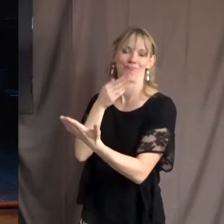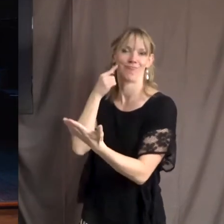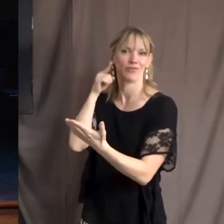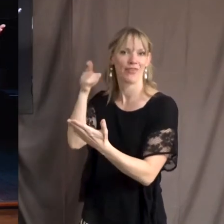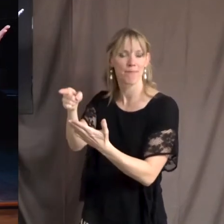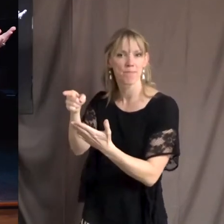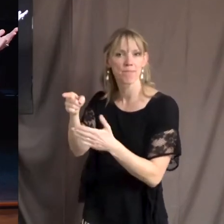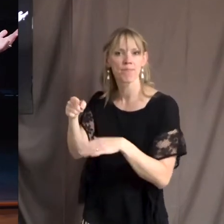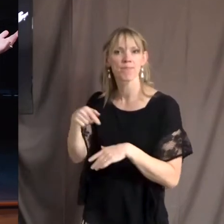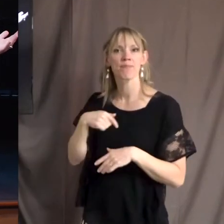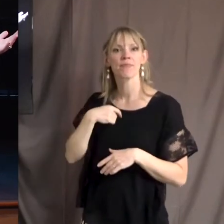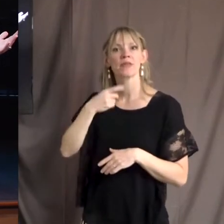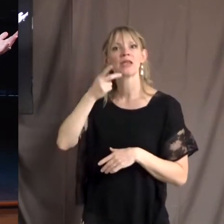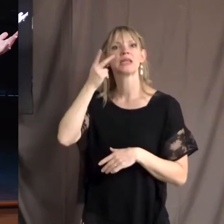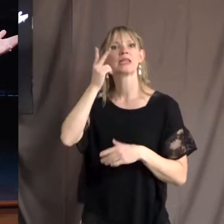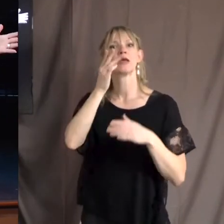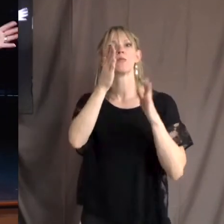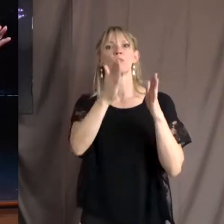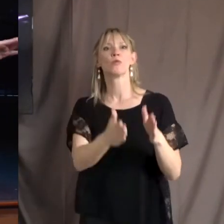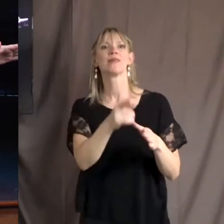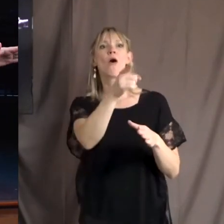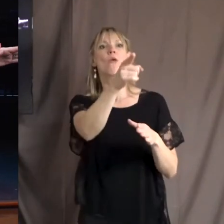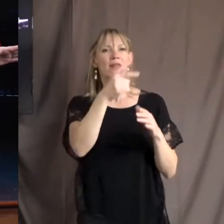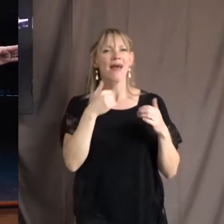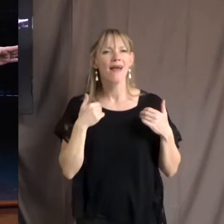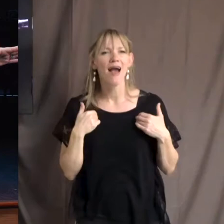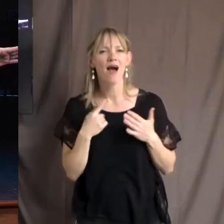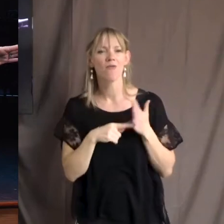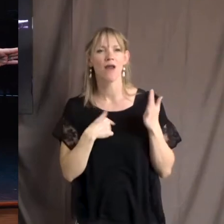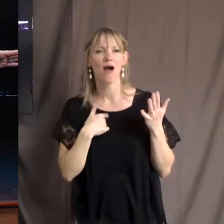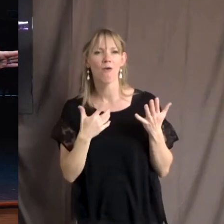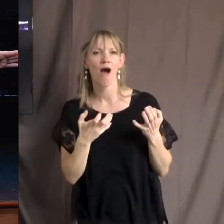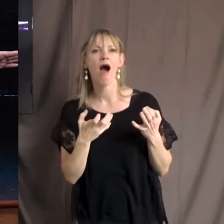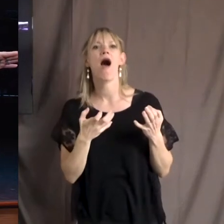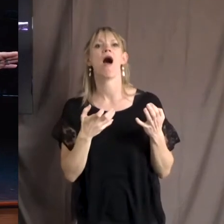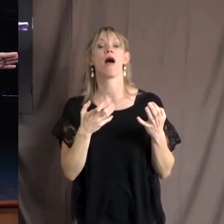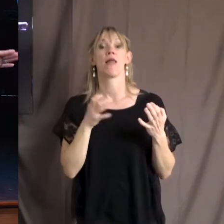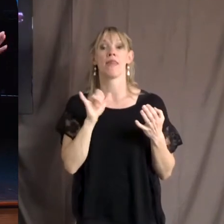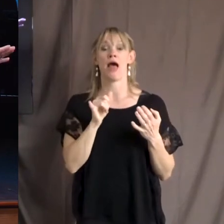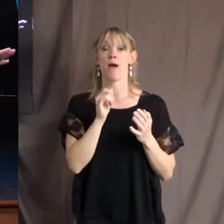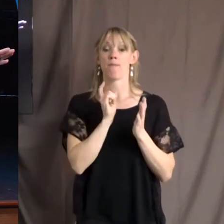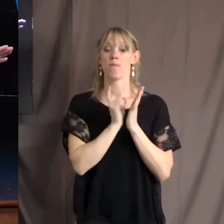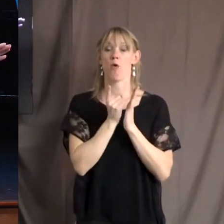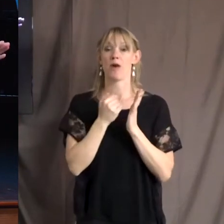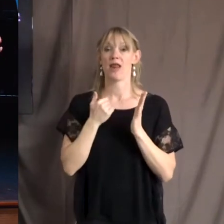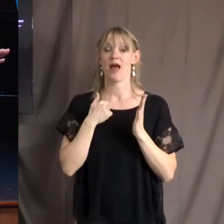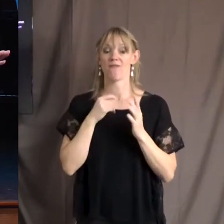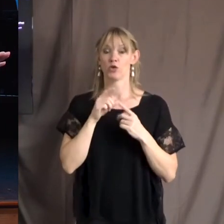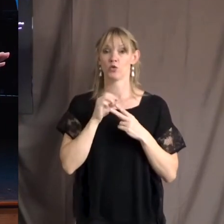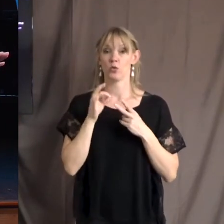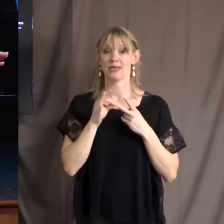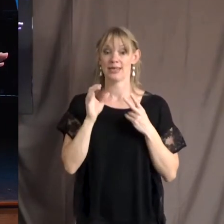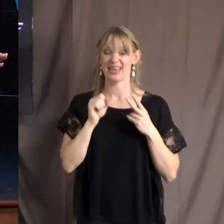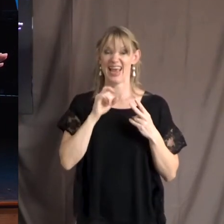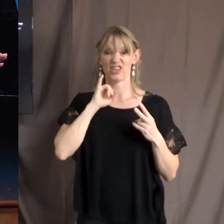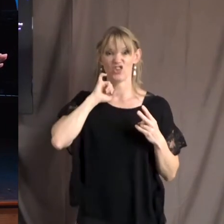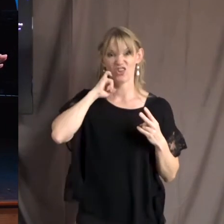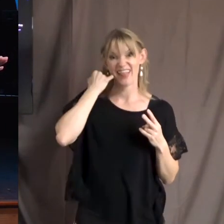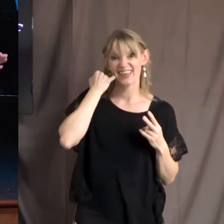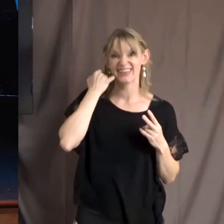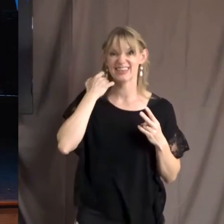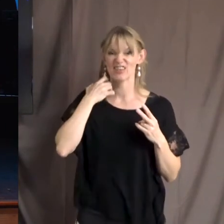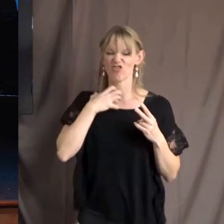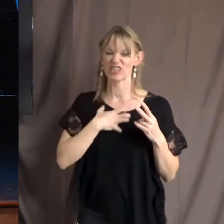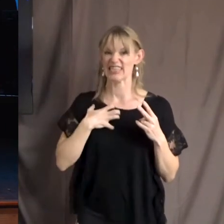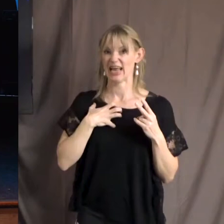see somebody having something we'd like to have, we have a choice. In that moment, we can be jealous and resentful,